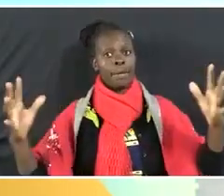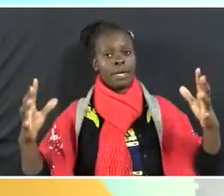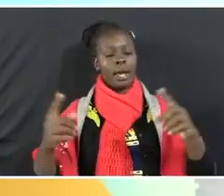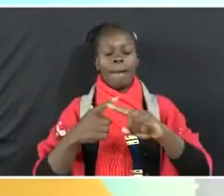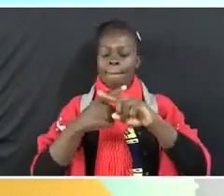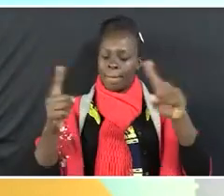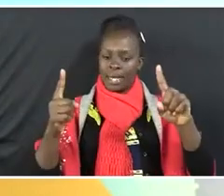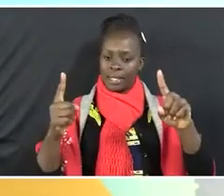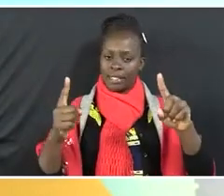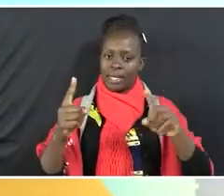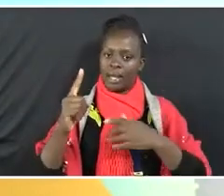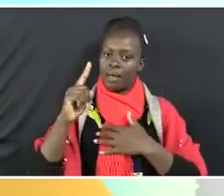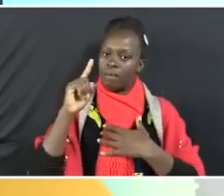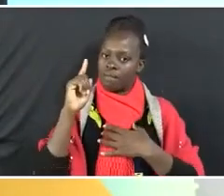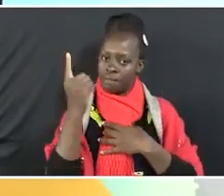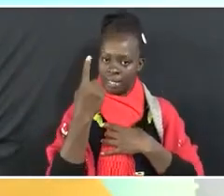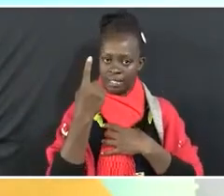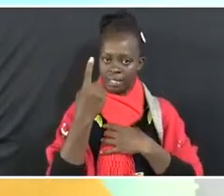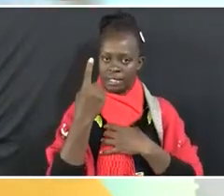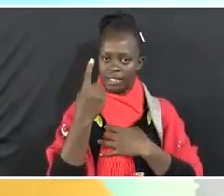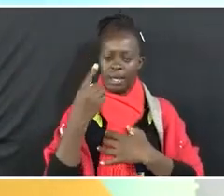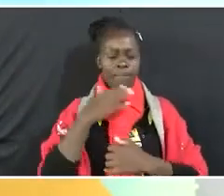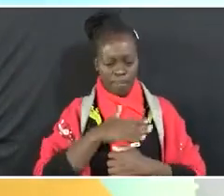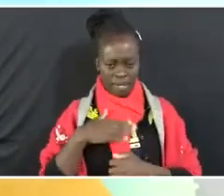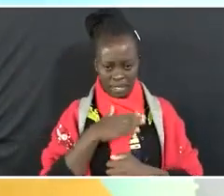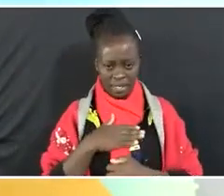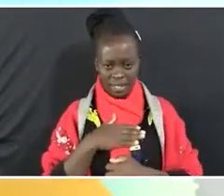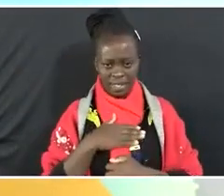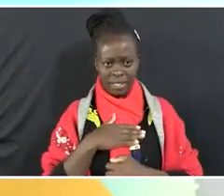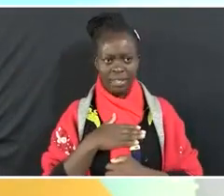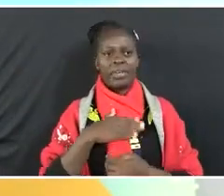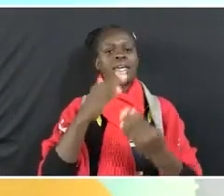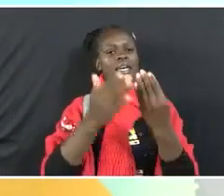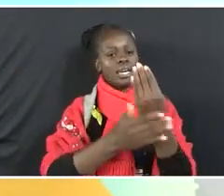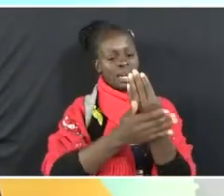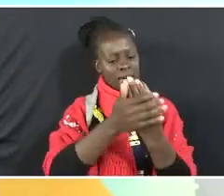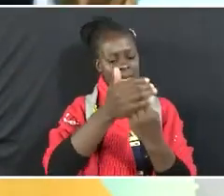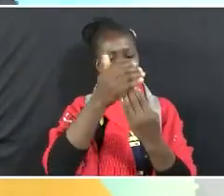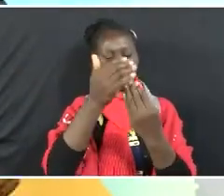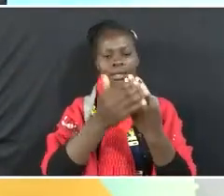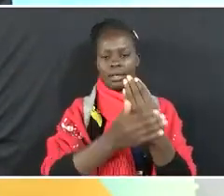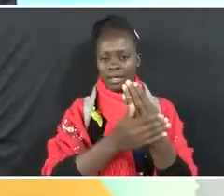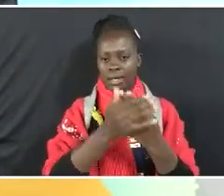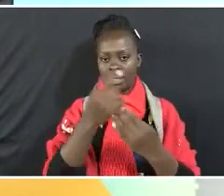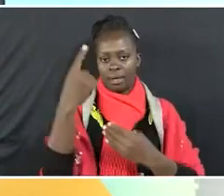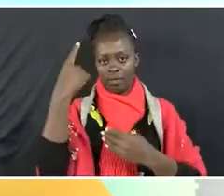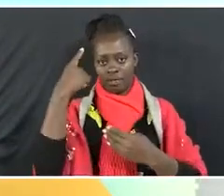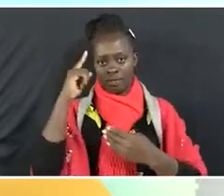put up the sanctuary for the Lord, please deal gently with the young children.